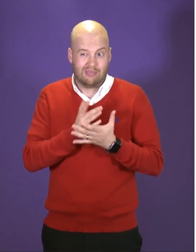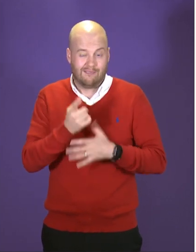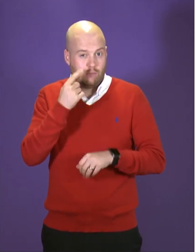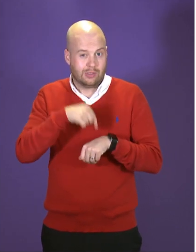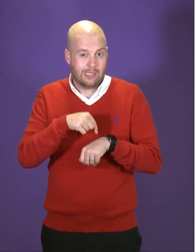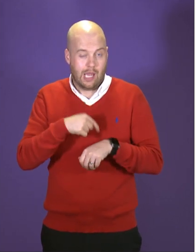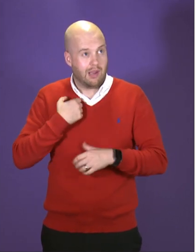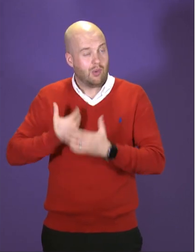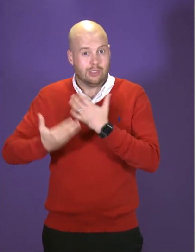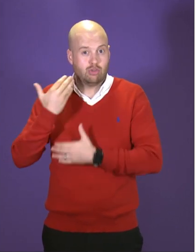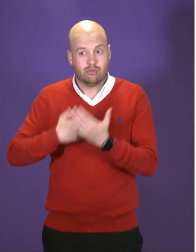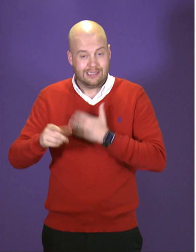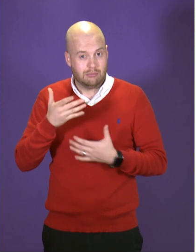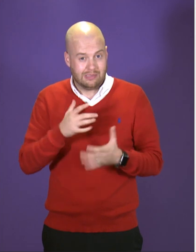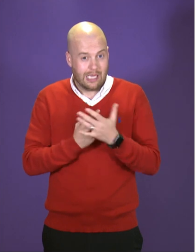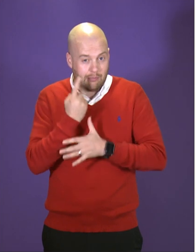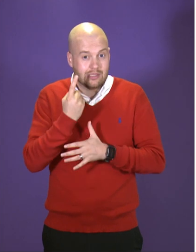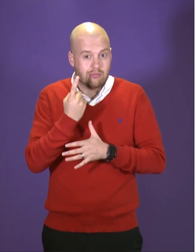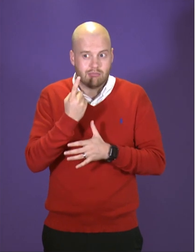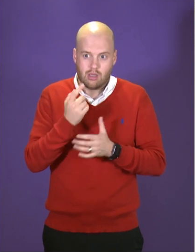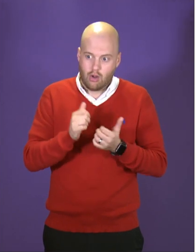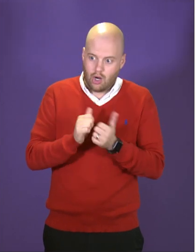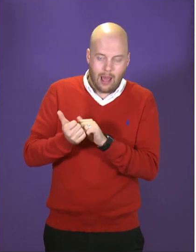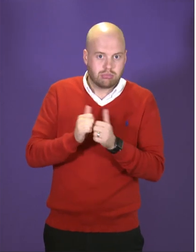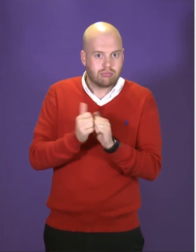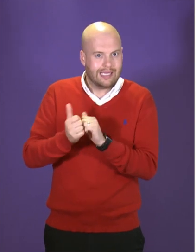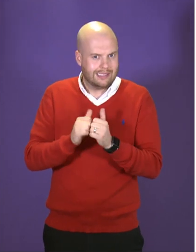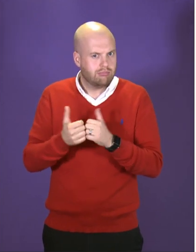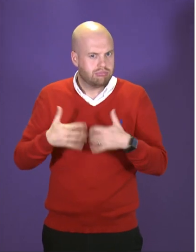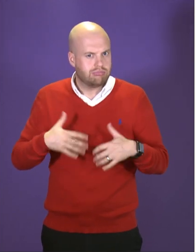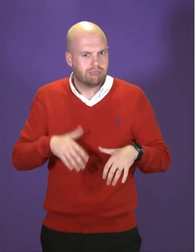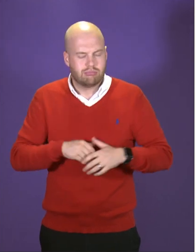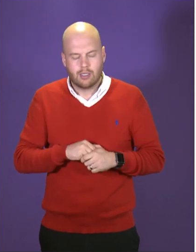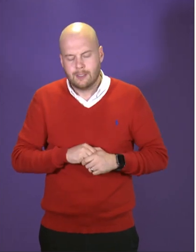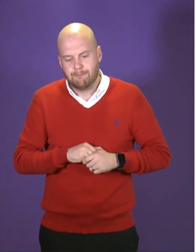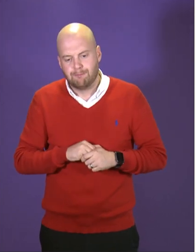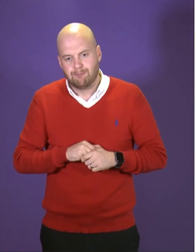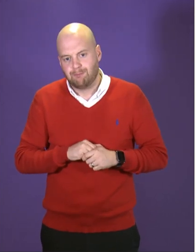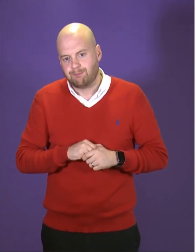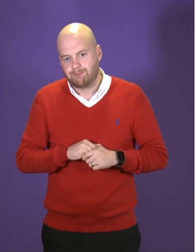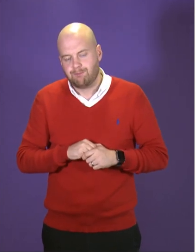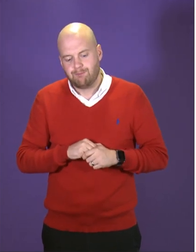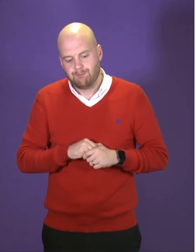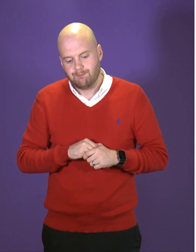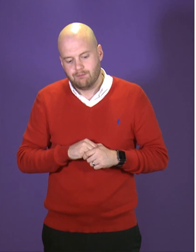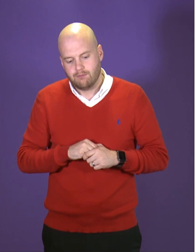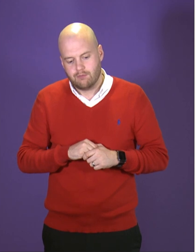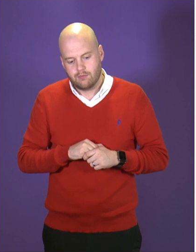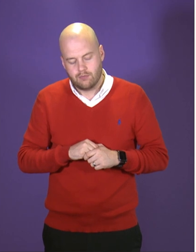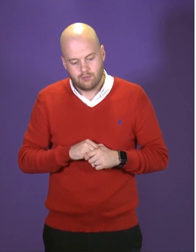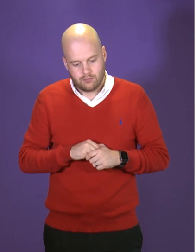that happens, that we are we collaborating really closely with each other. And two